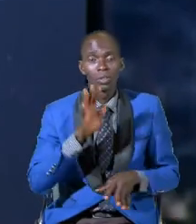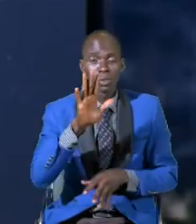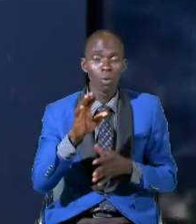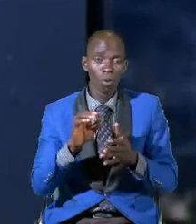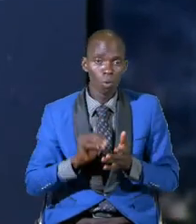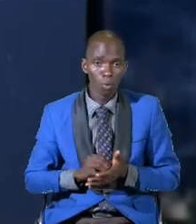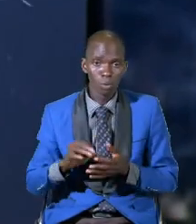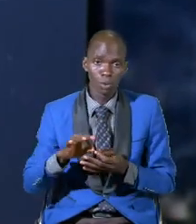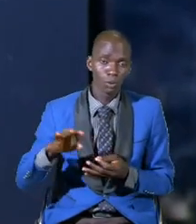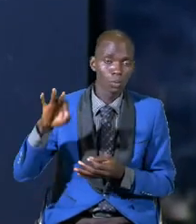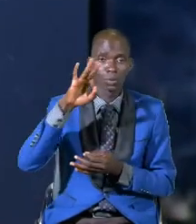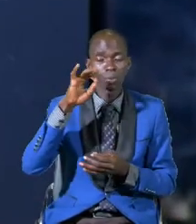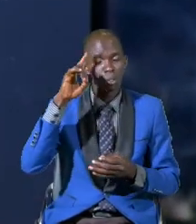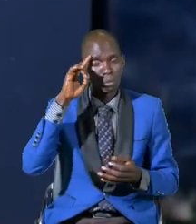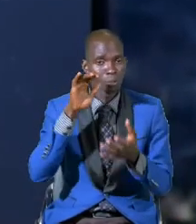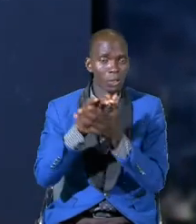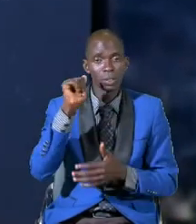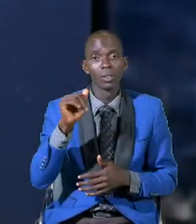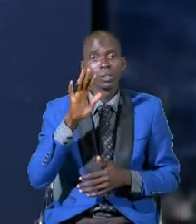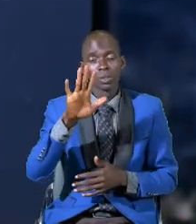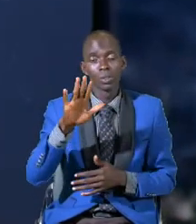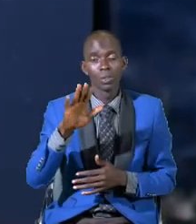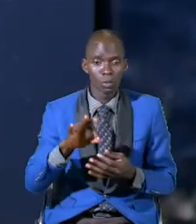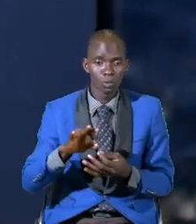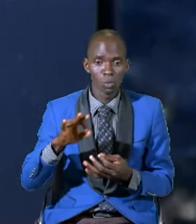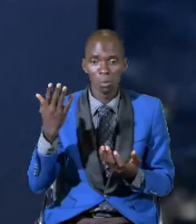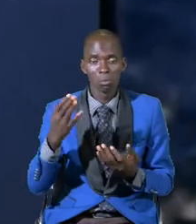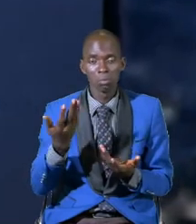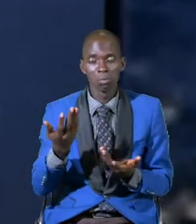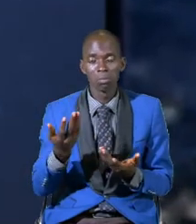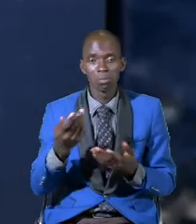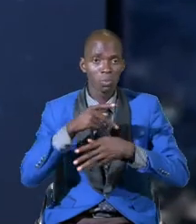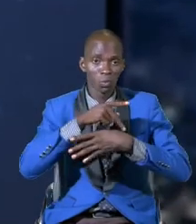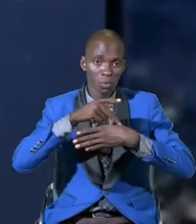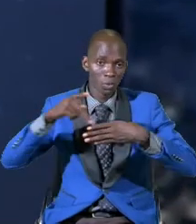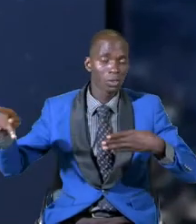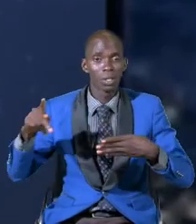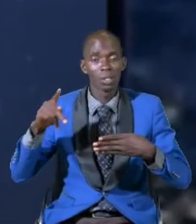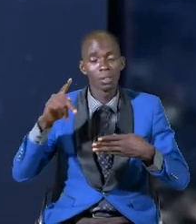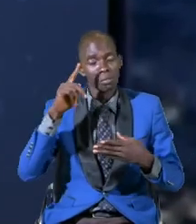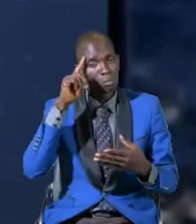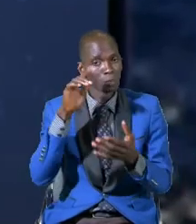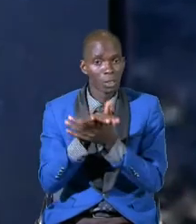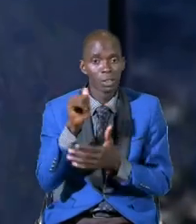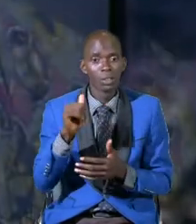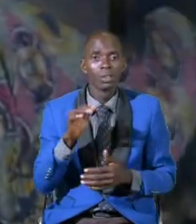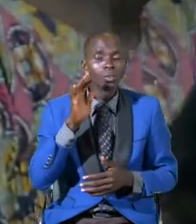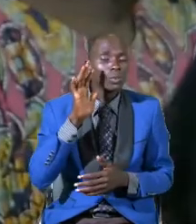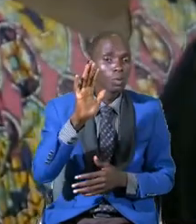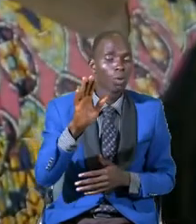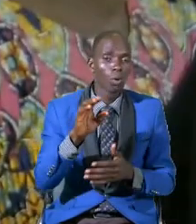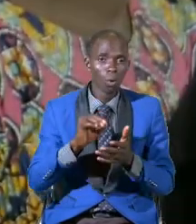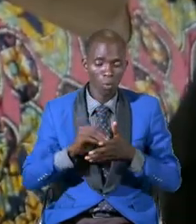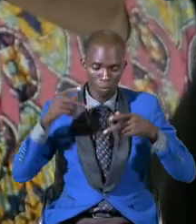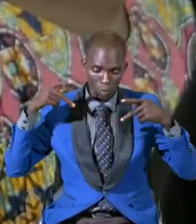conviction, your Christian conviction, your professional conviction, your personal inmate conviction,